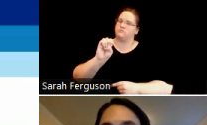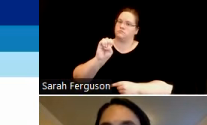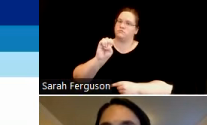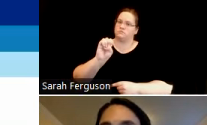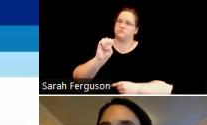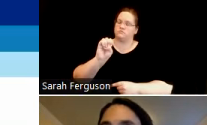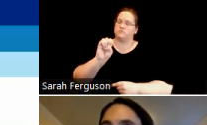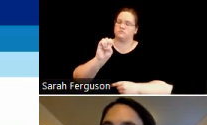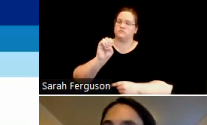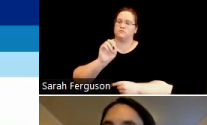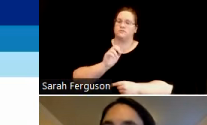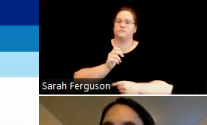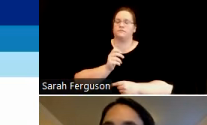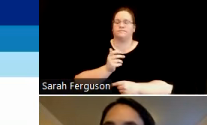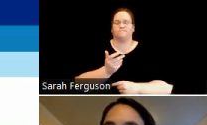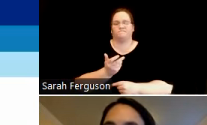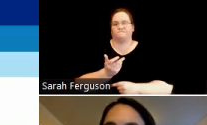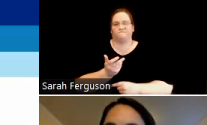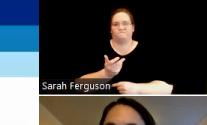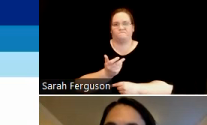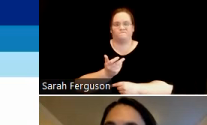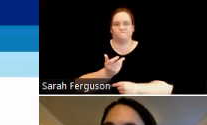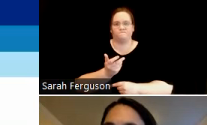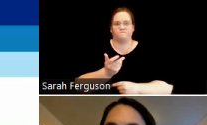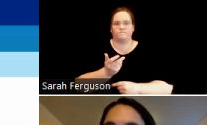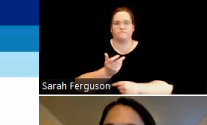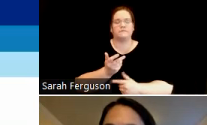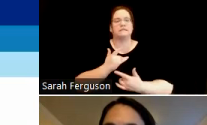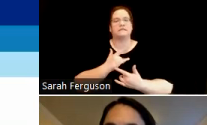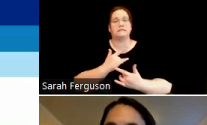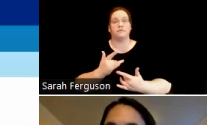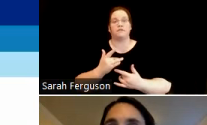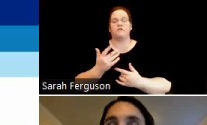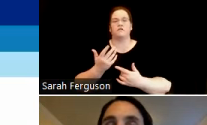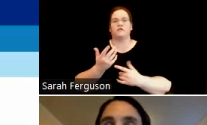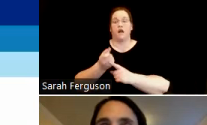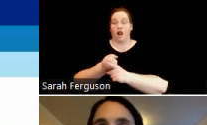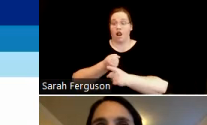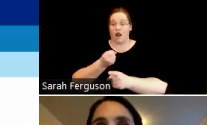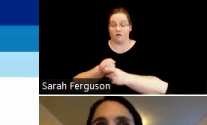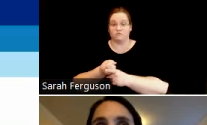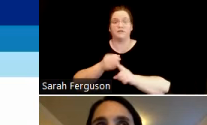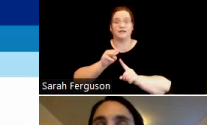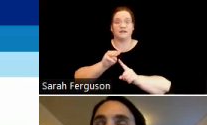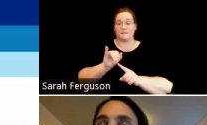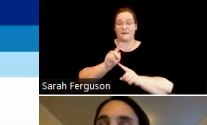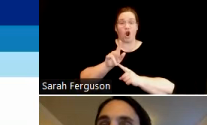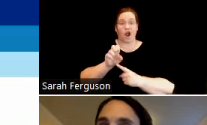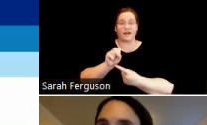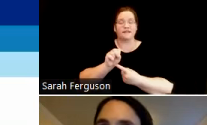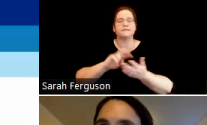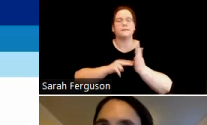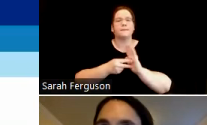also has been predominantly mild case of myocarditis. Myocarditis is inflammation of